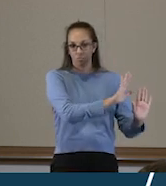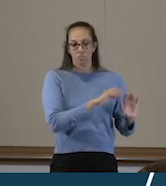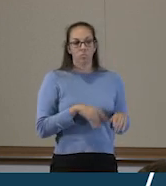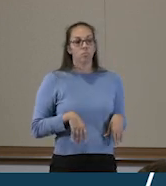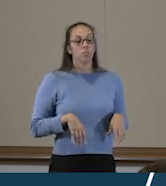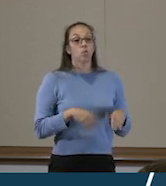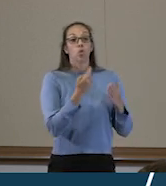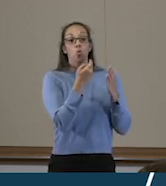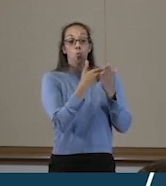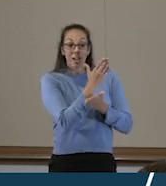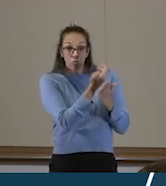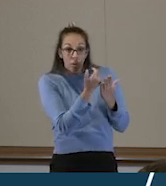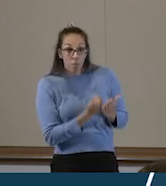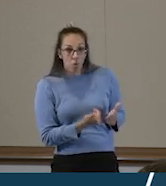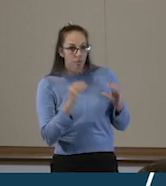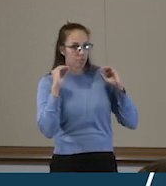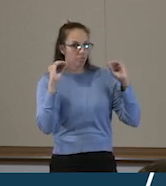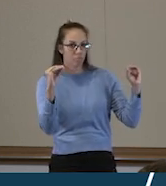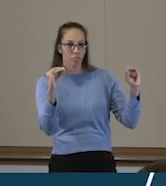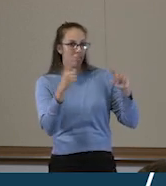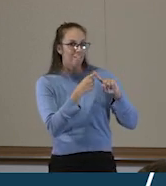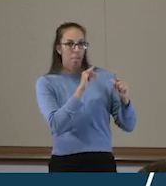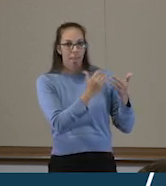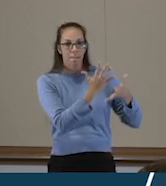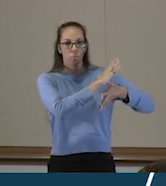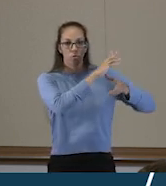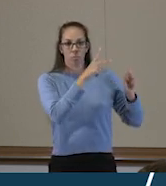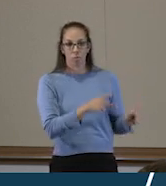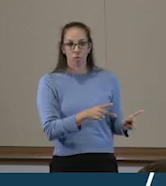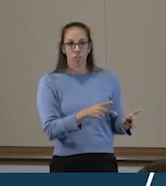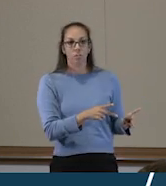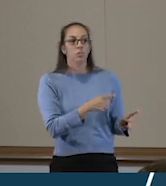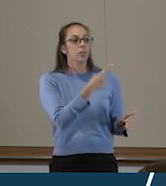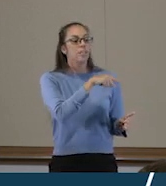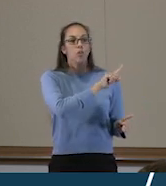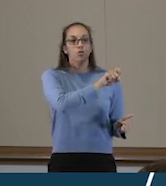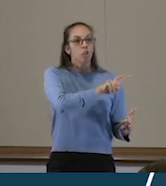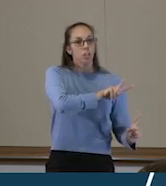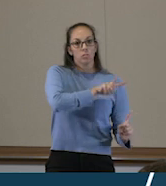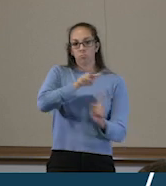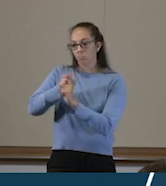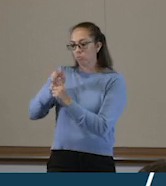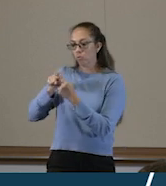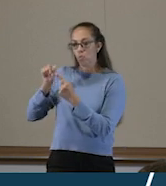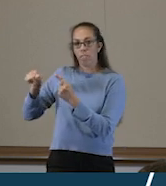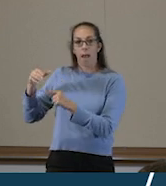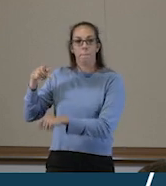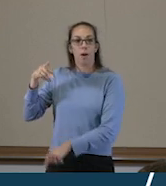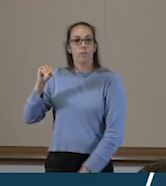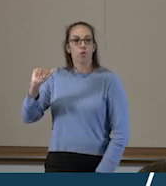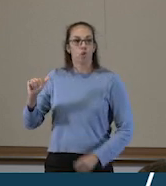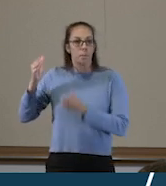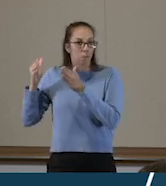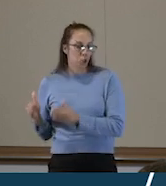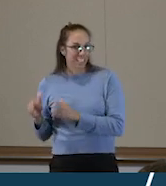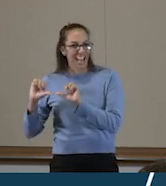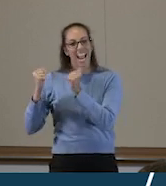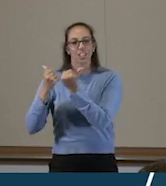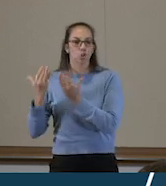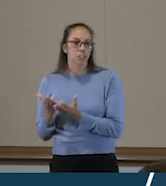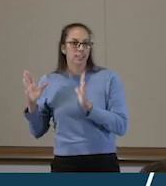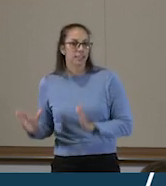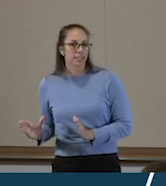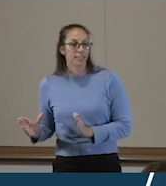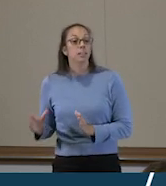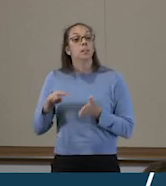principal. They are simply delegated to the agent. So they have the opportunity to exercise their rights